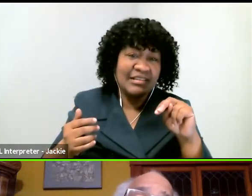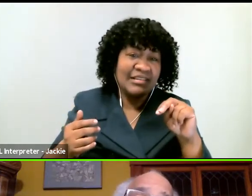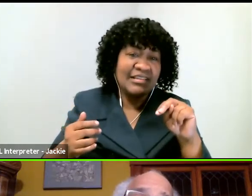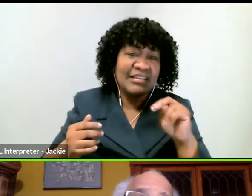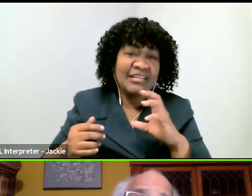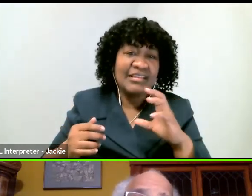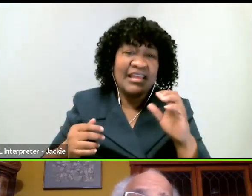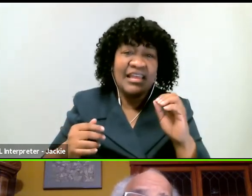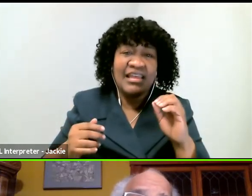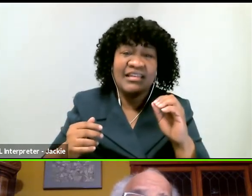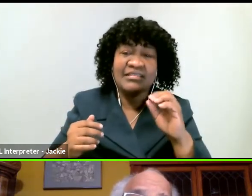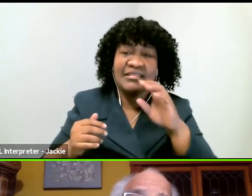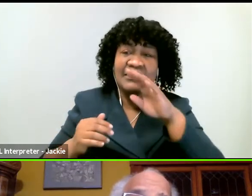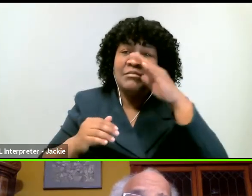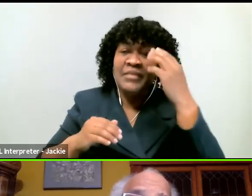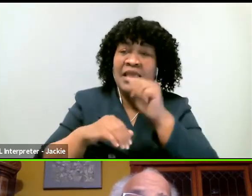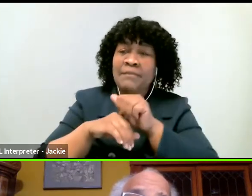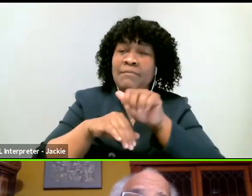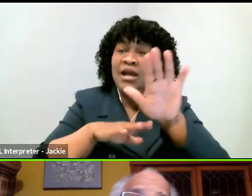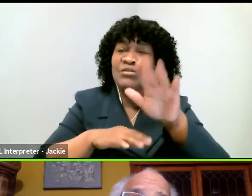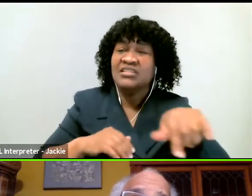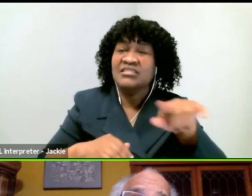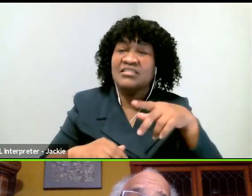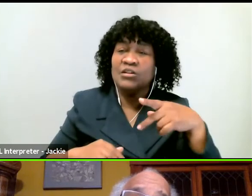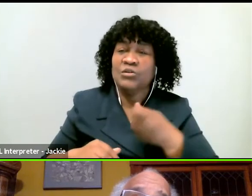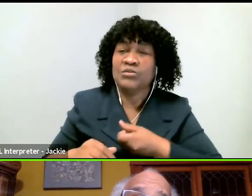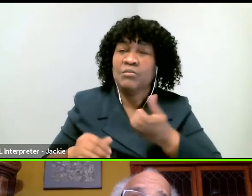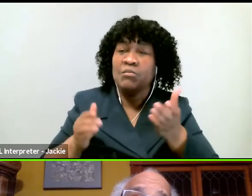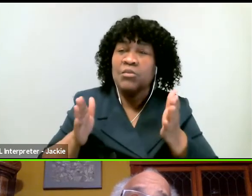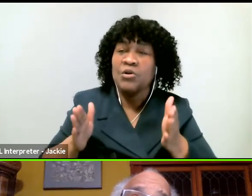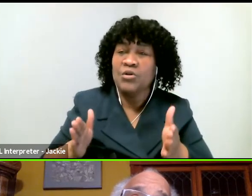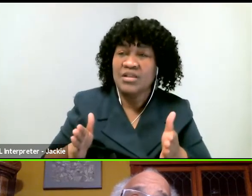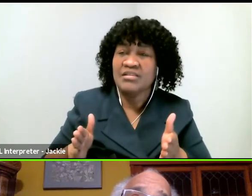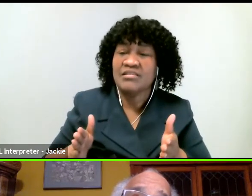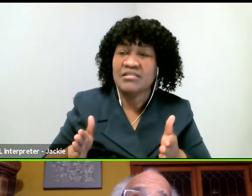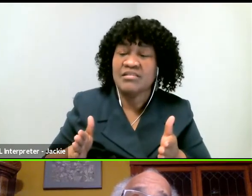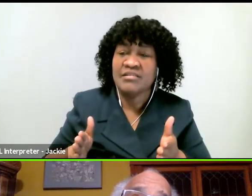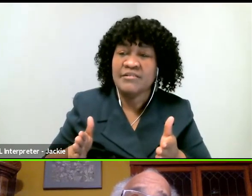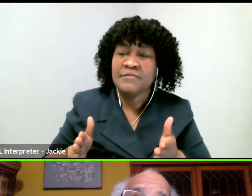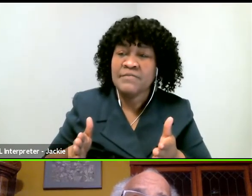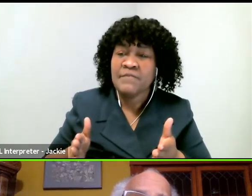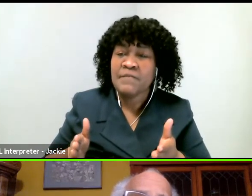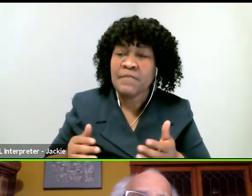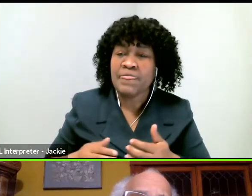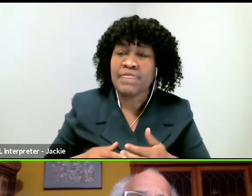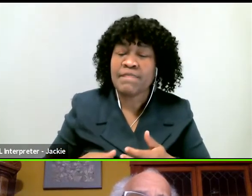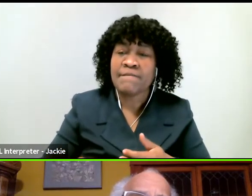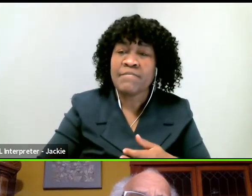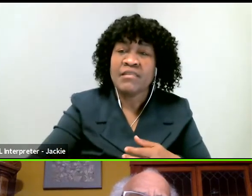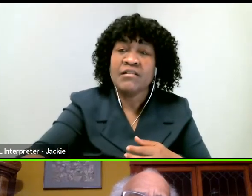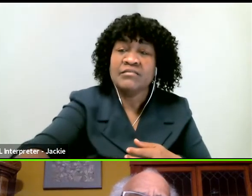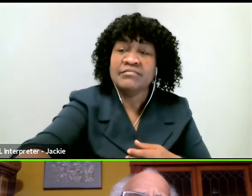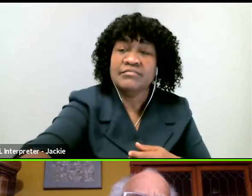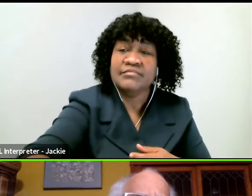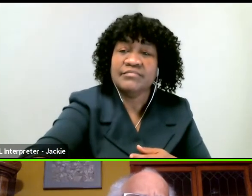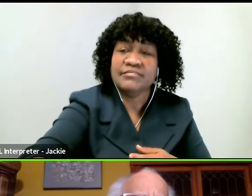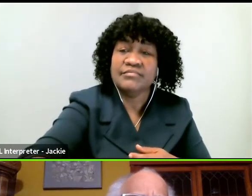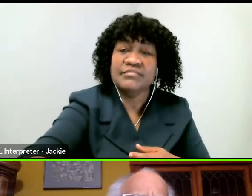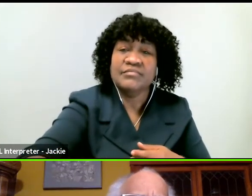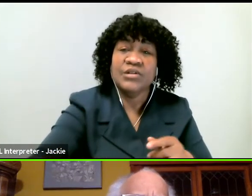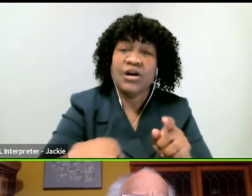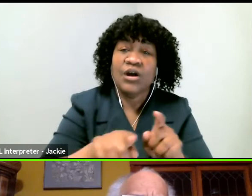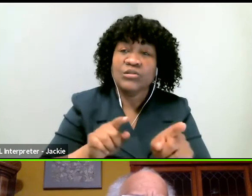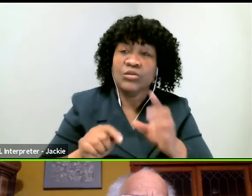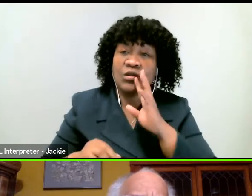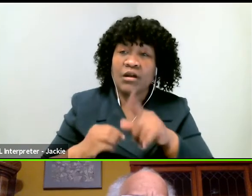and the Black Mountain poets. You mentioned you mentioned Robert